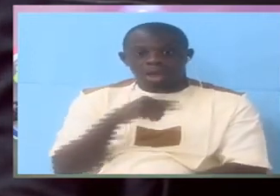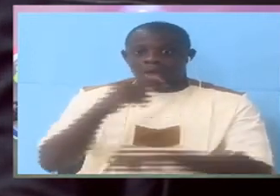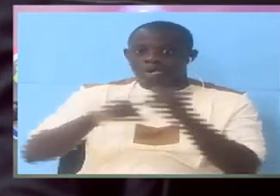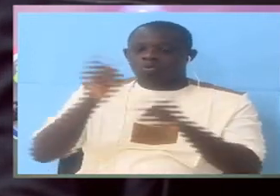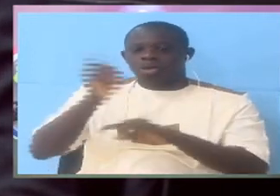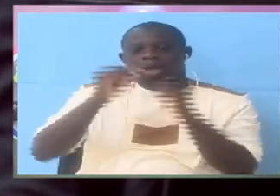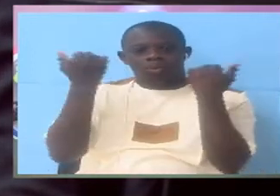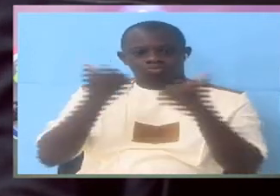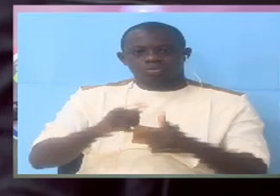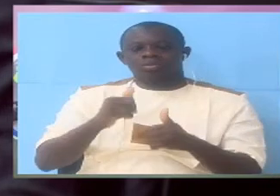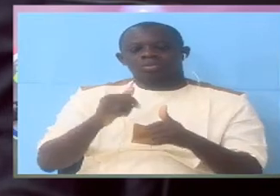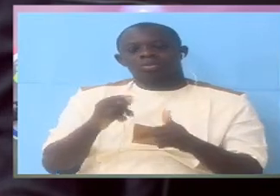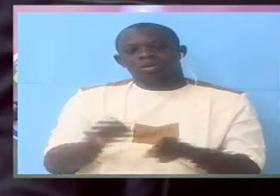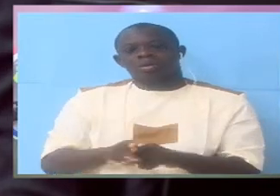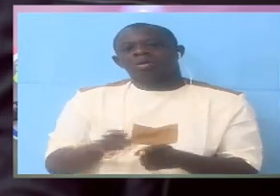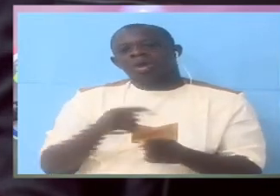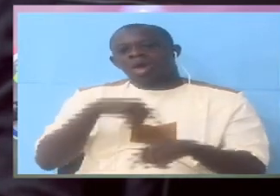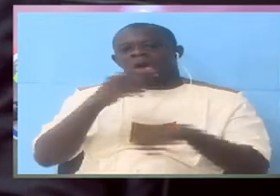For